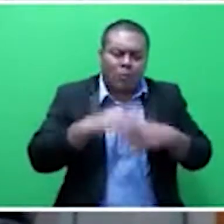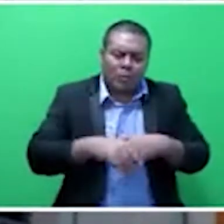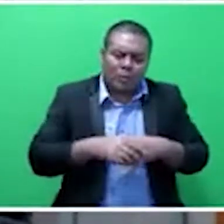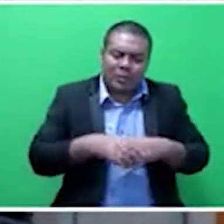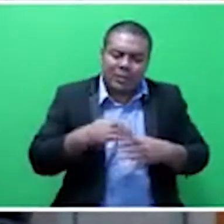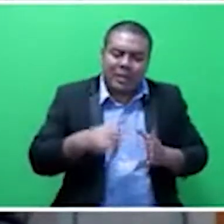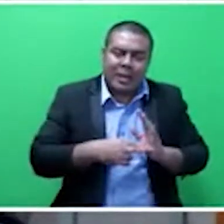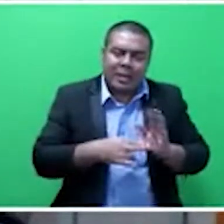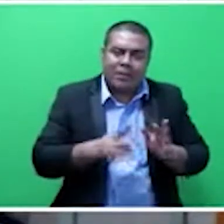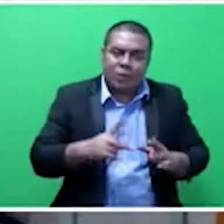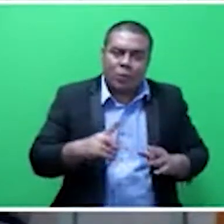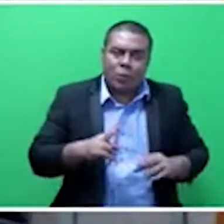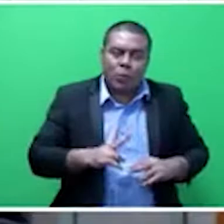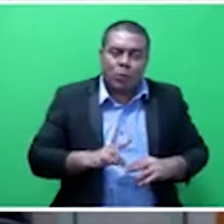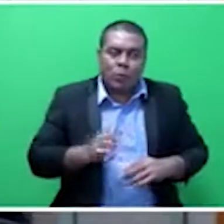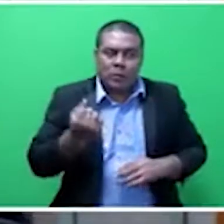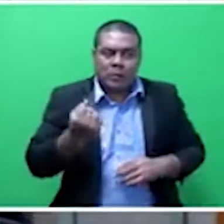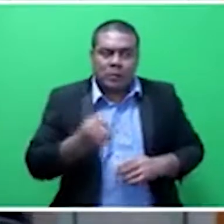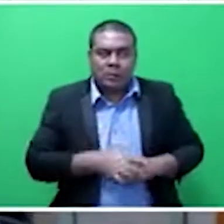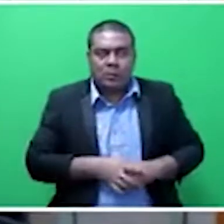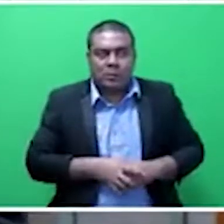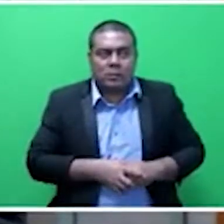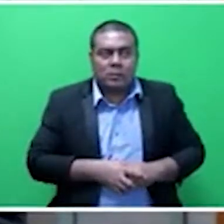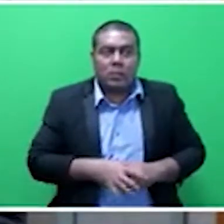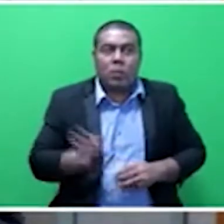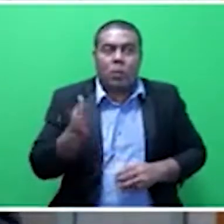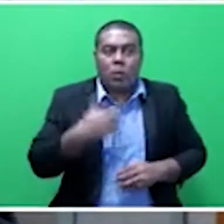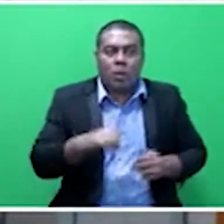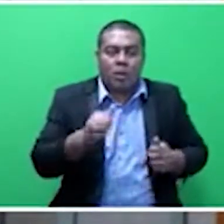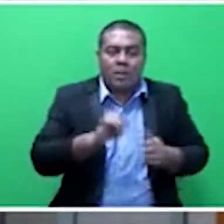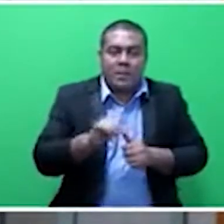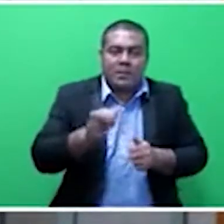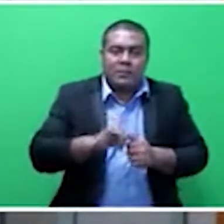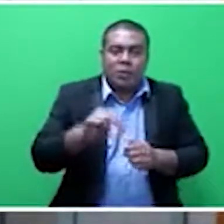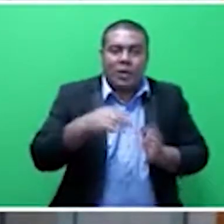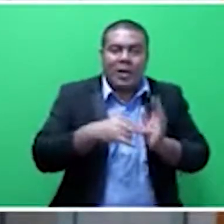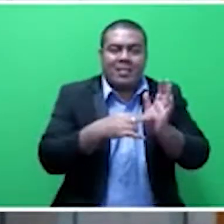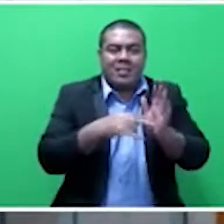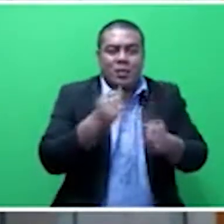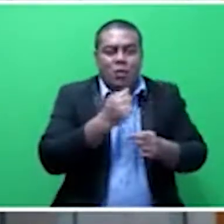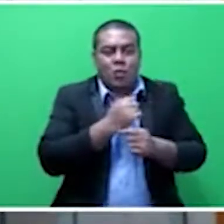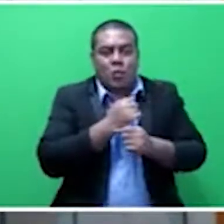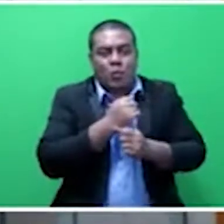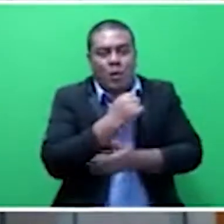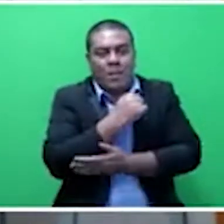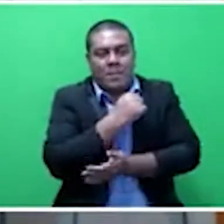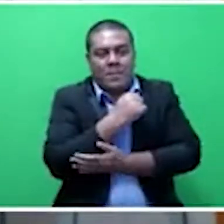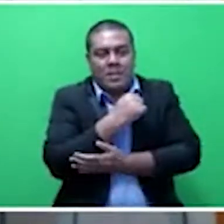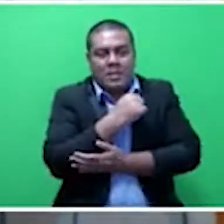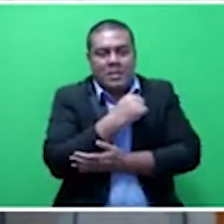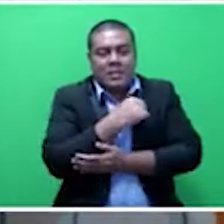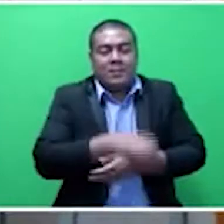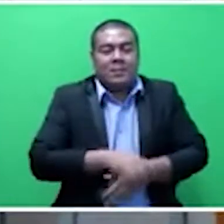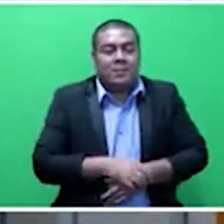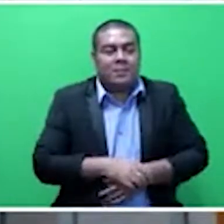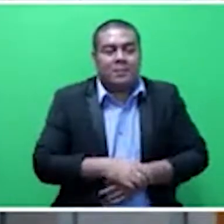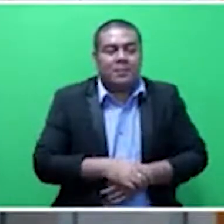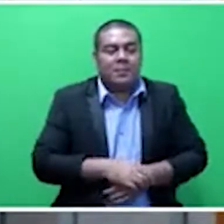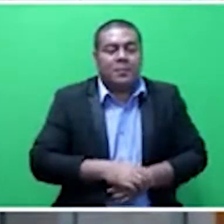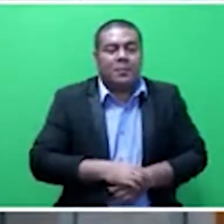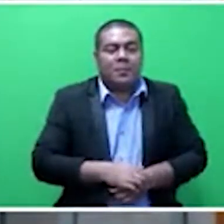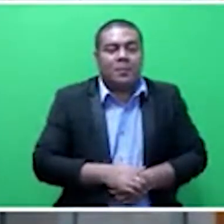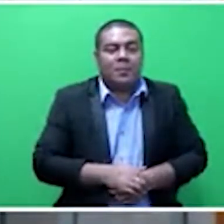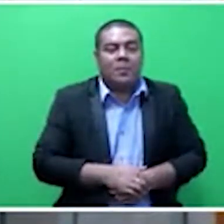When the Jet takes on necessary in the final. So all the best to Nadi Rugby. Mr. Speaker, sir, coming back to Budget